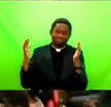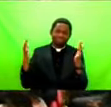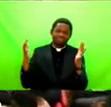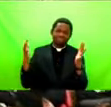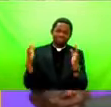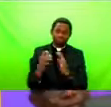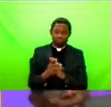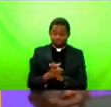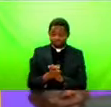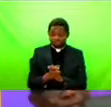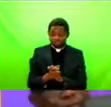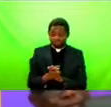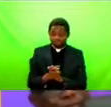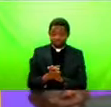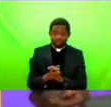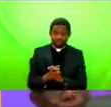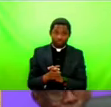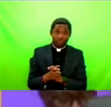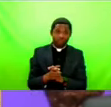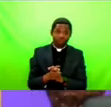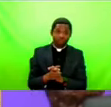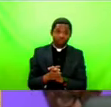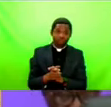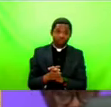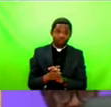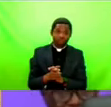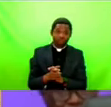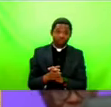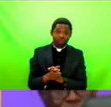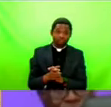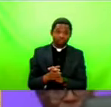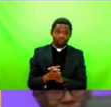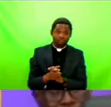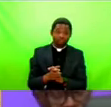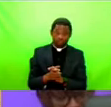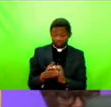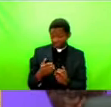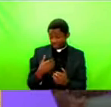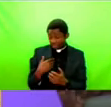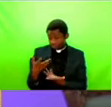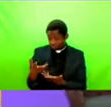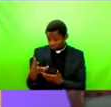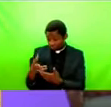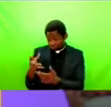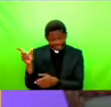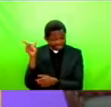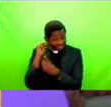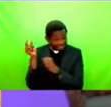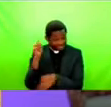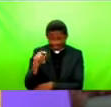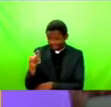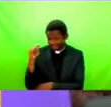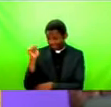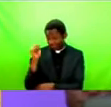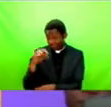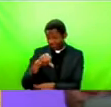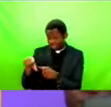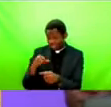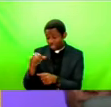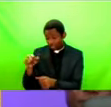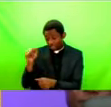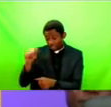We want to now take testimonies about our brother, our father, and our apostle. But before then, I want